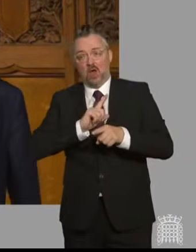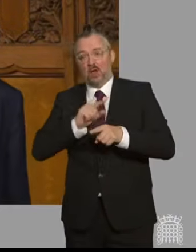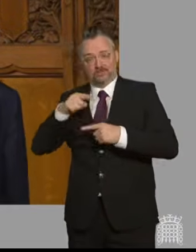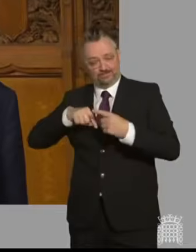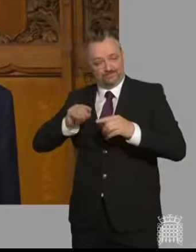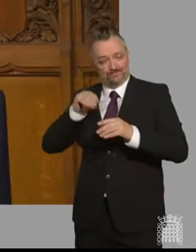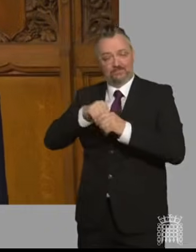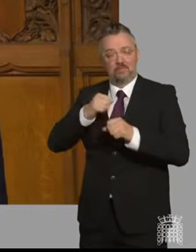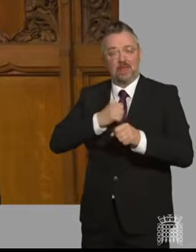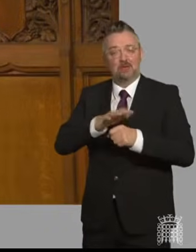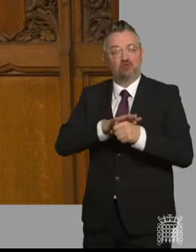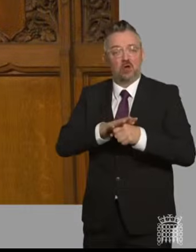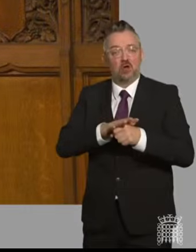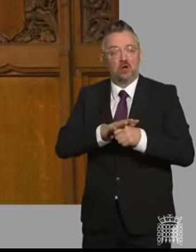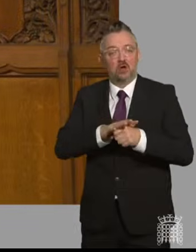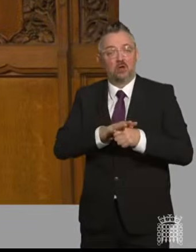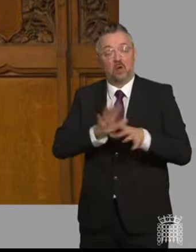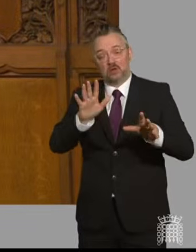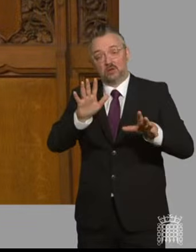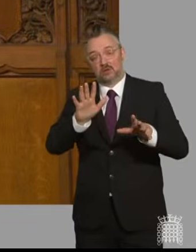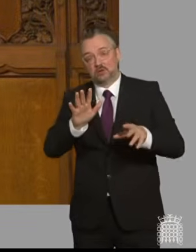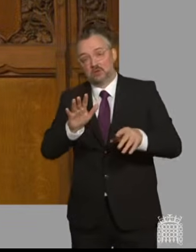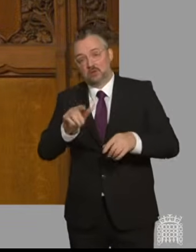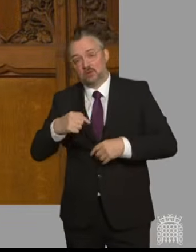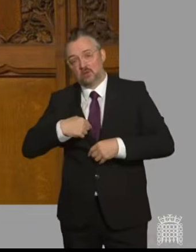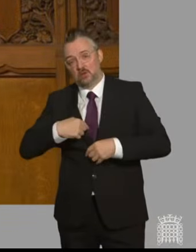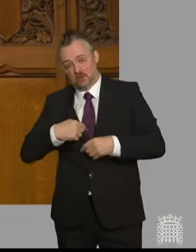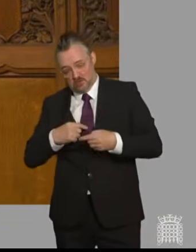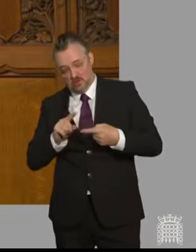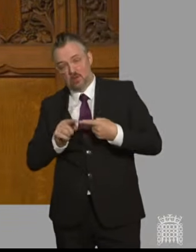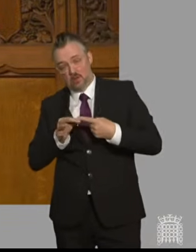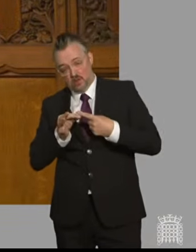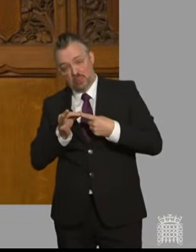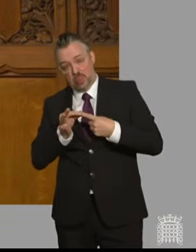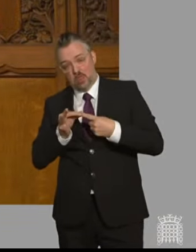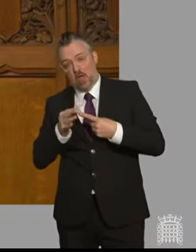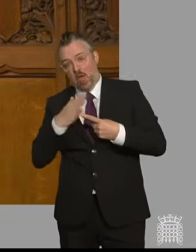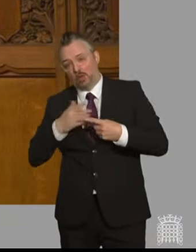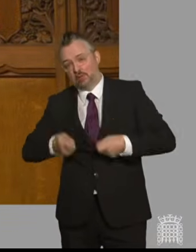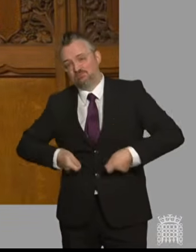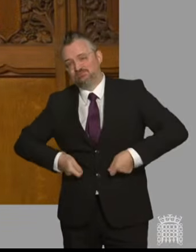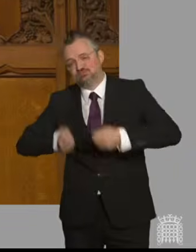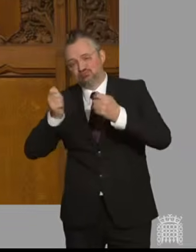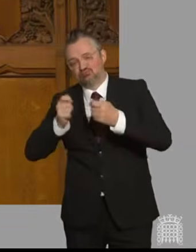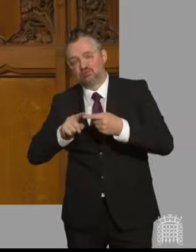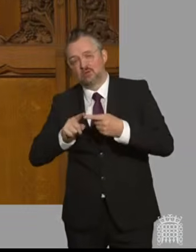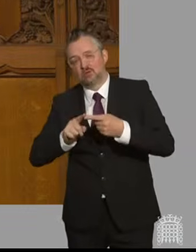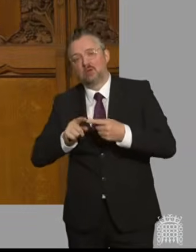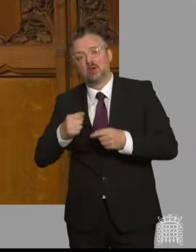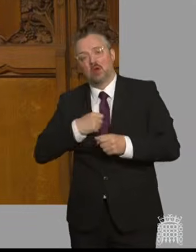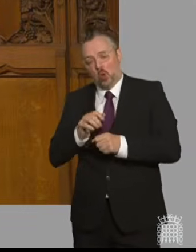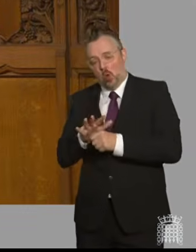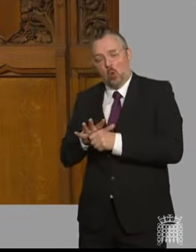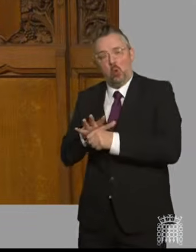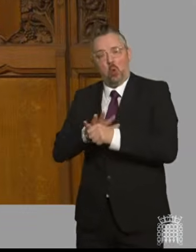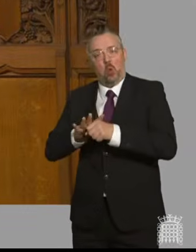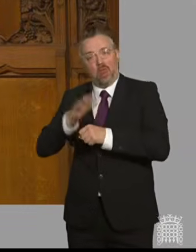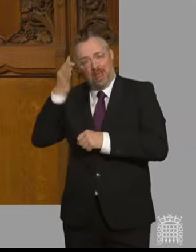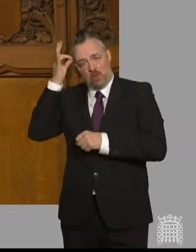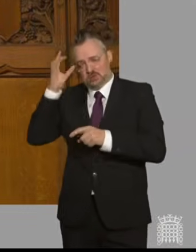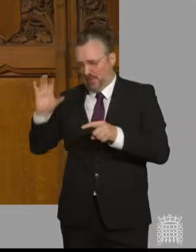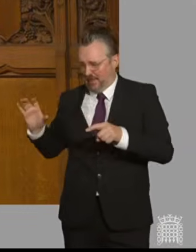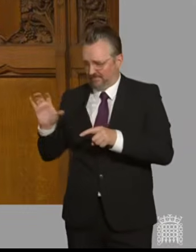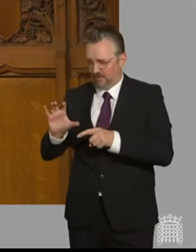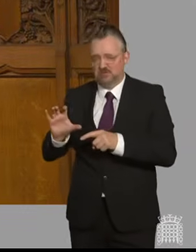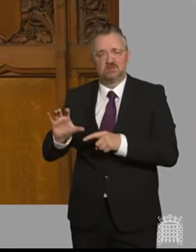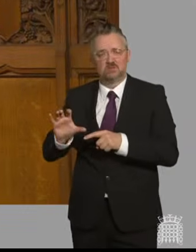still raise with the Prime Minister, which is how our local Shropshire Council is funded to deal with adult social care